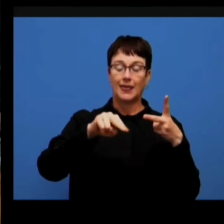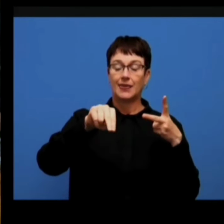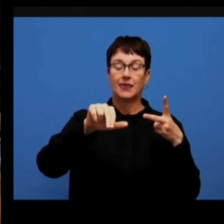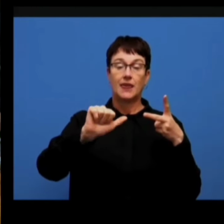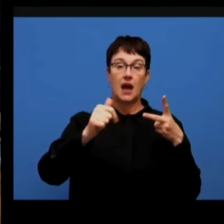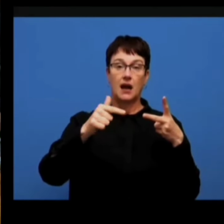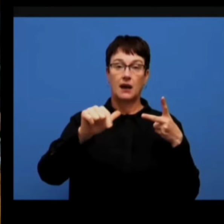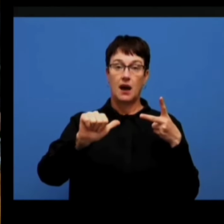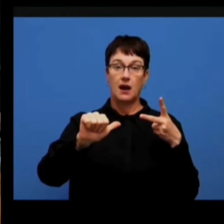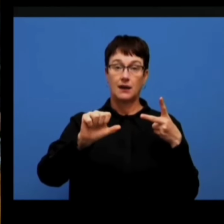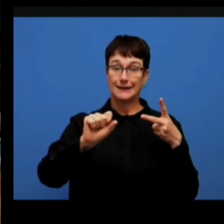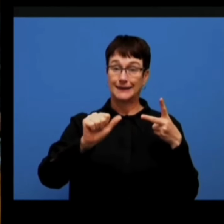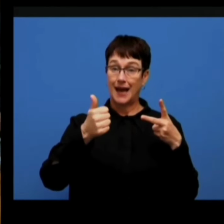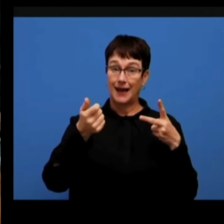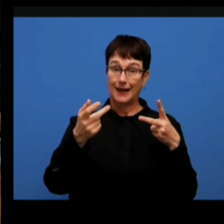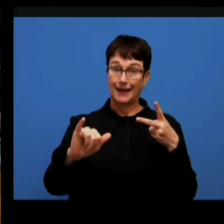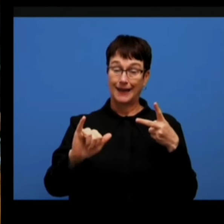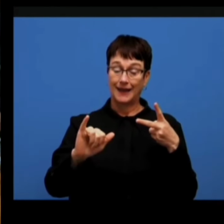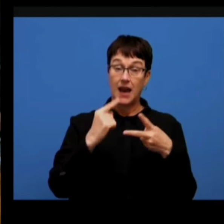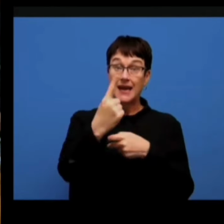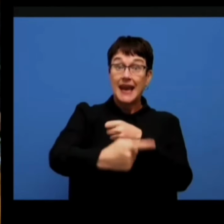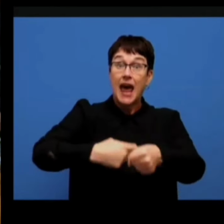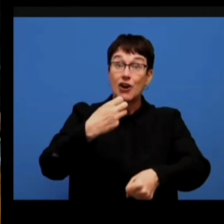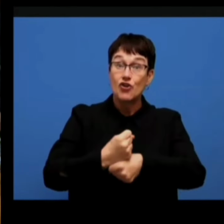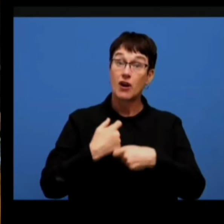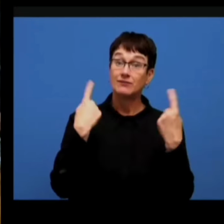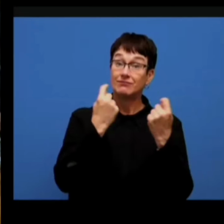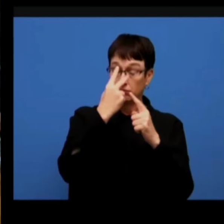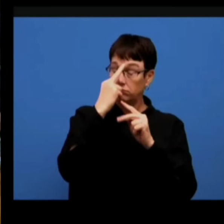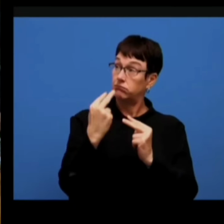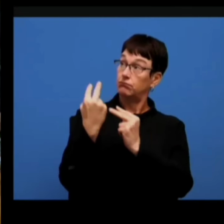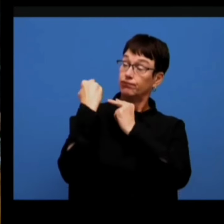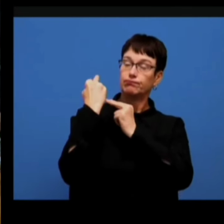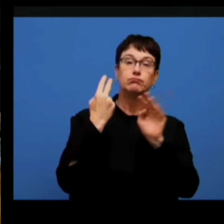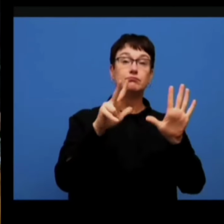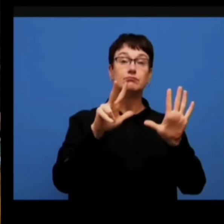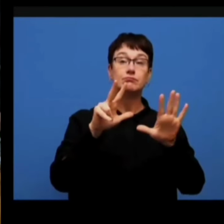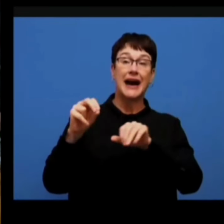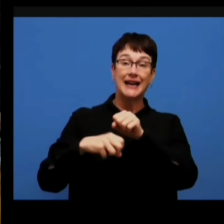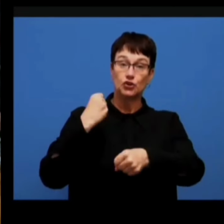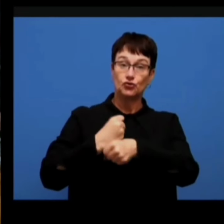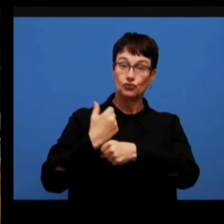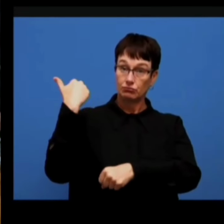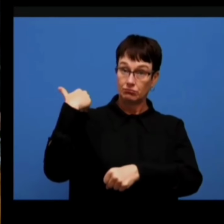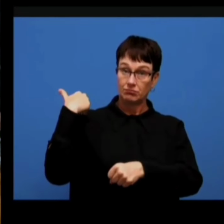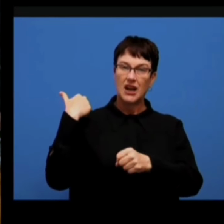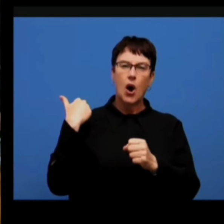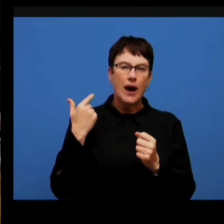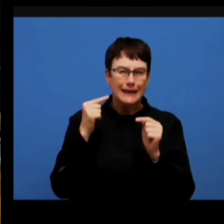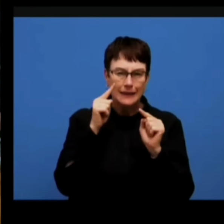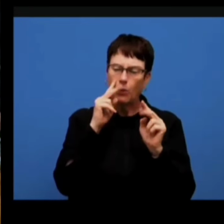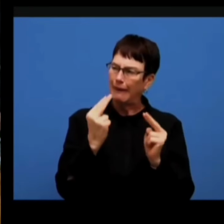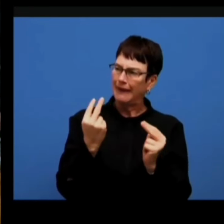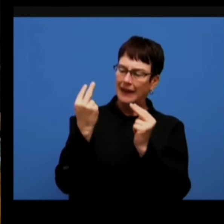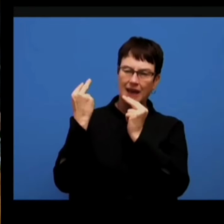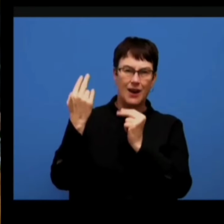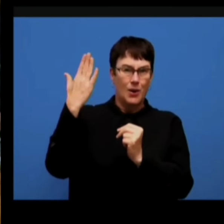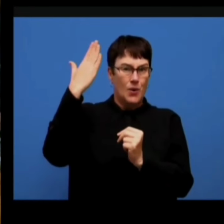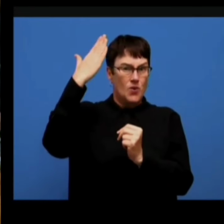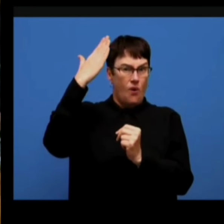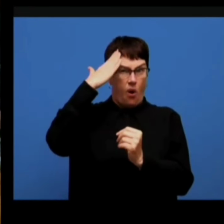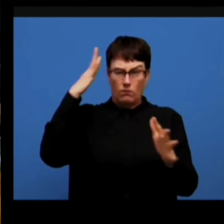and proliferation in the interest of lasting international peace and stability. Thank you.